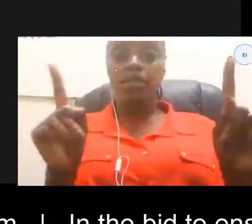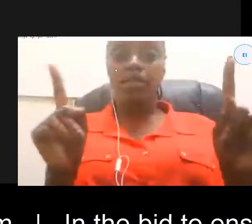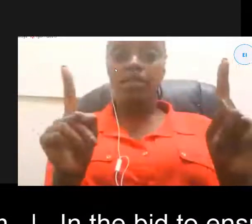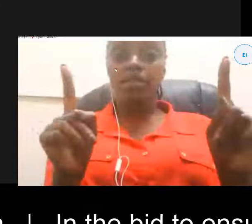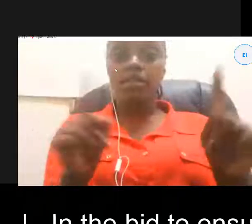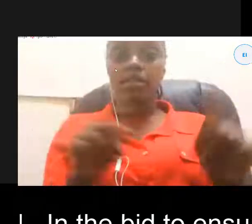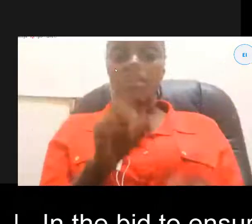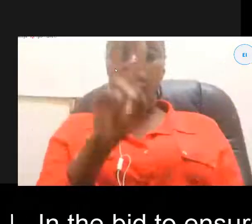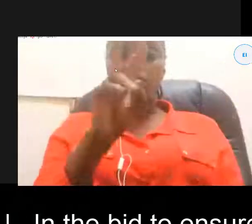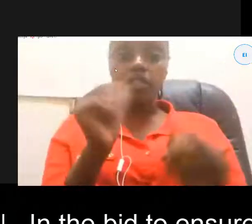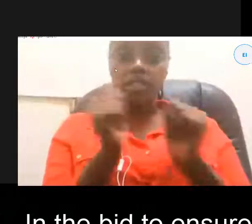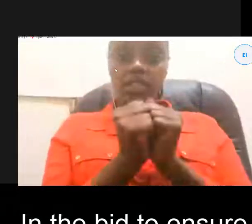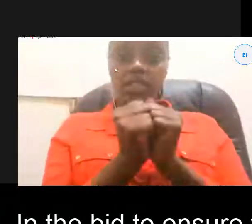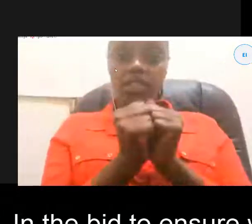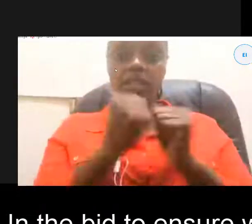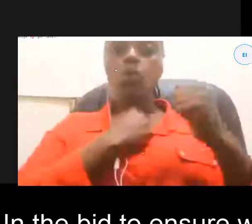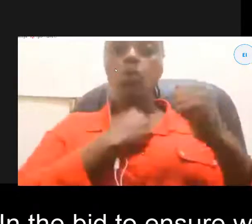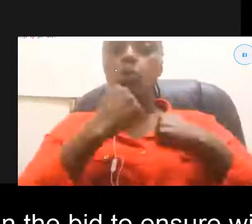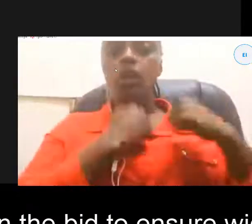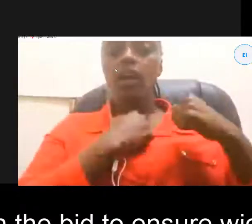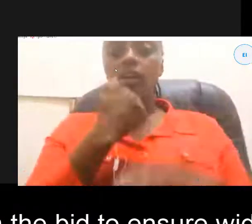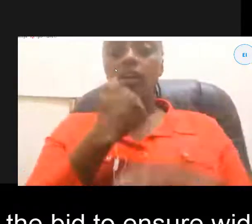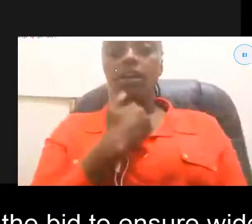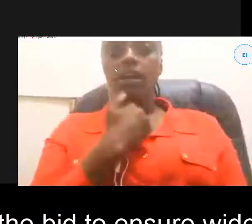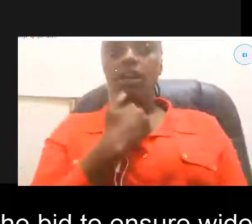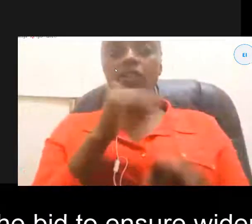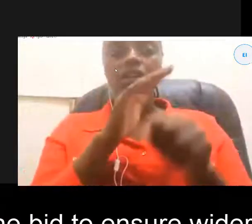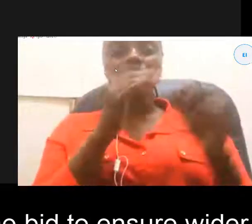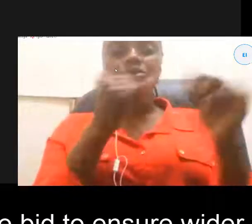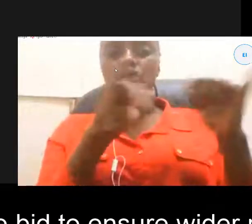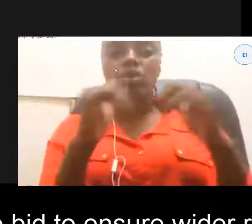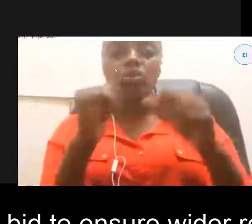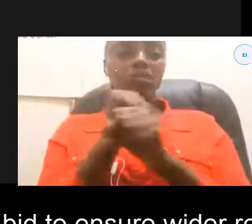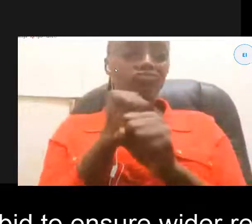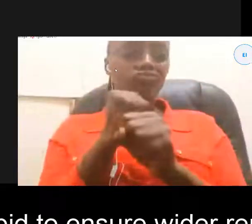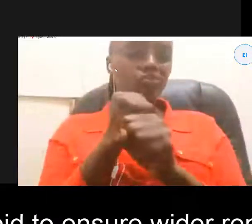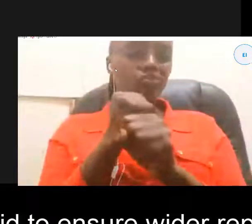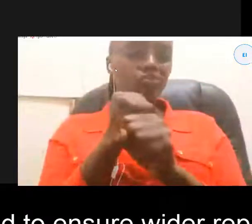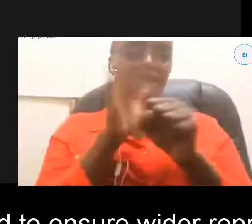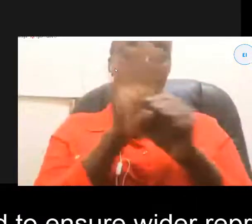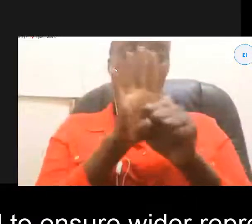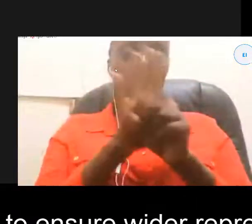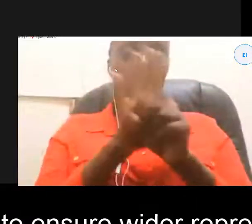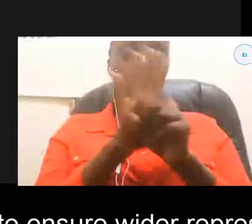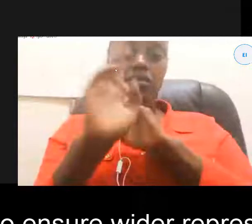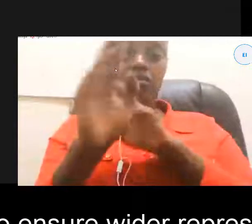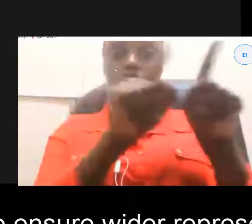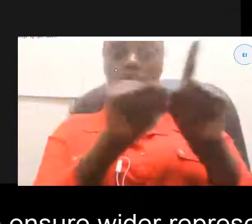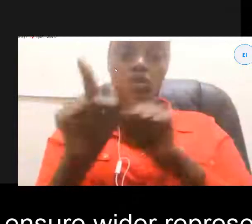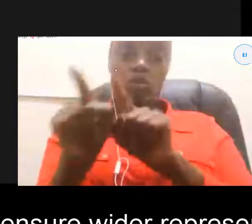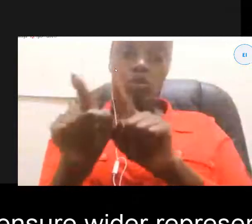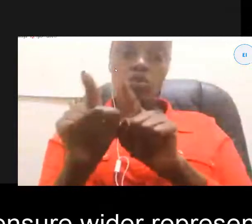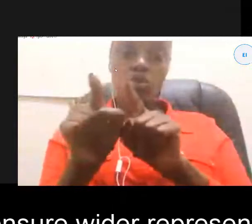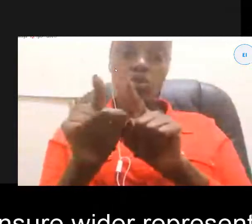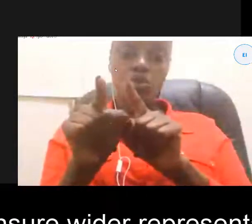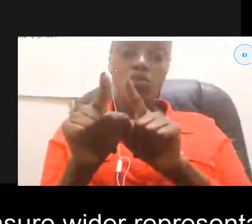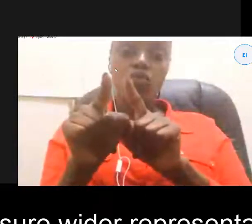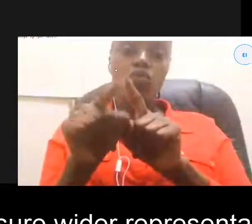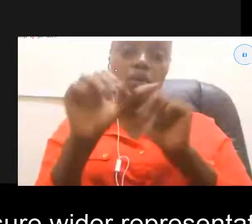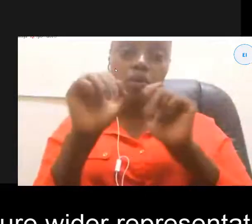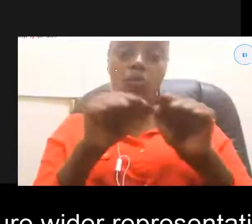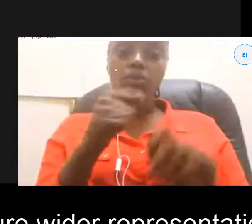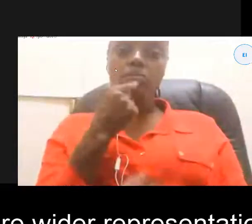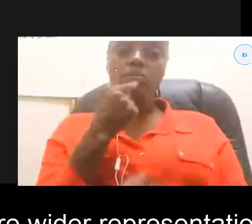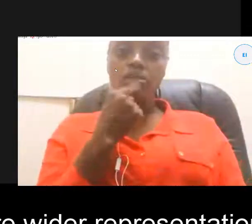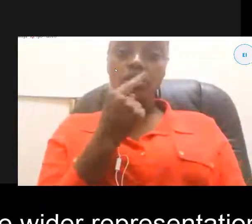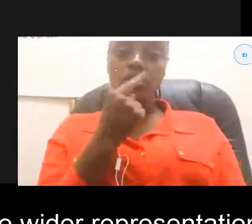2010, Rwanda has put a lot of efforts in reporting, and also we can also